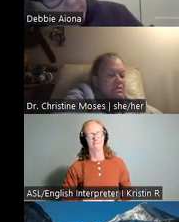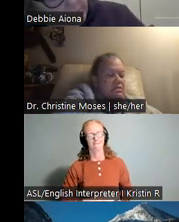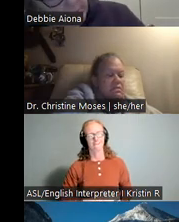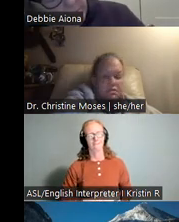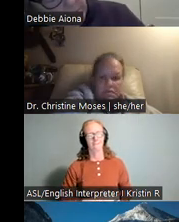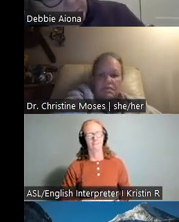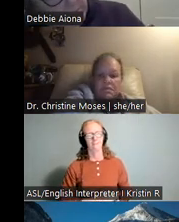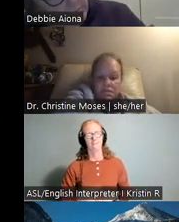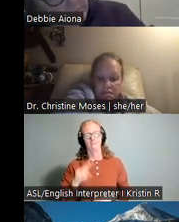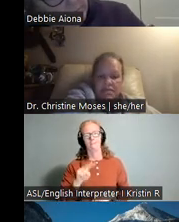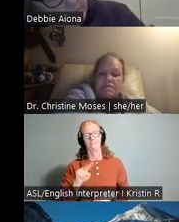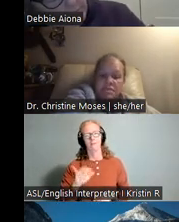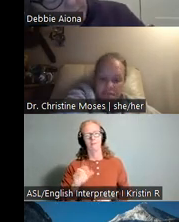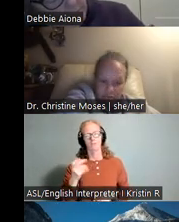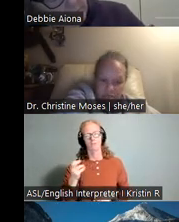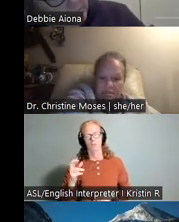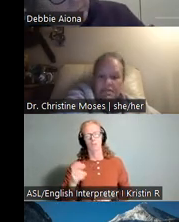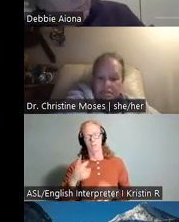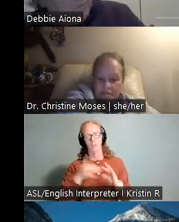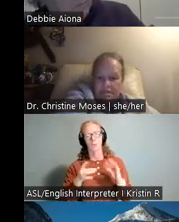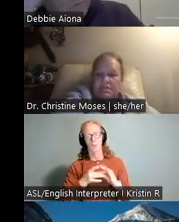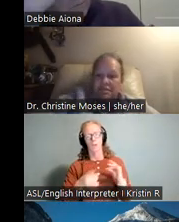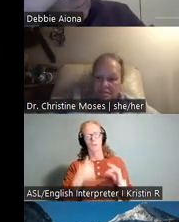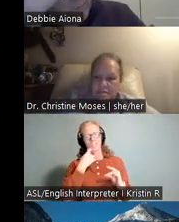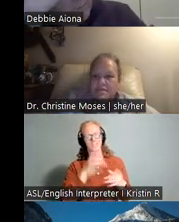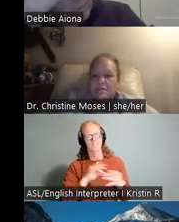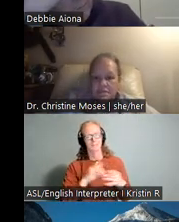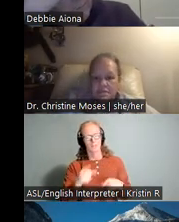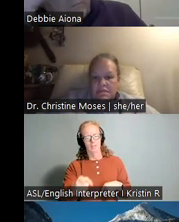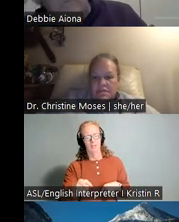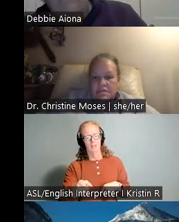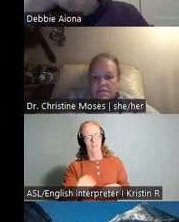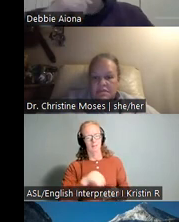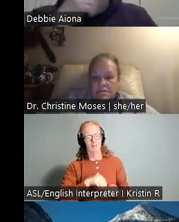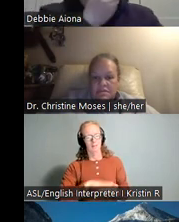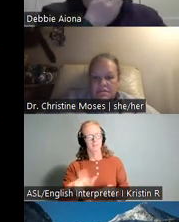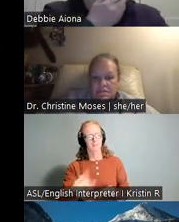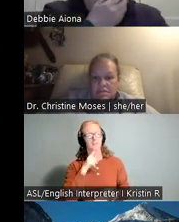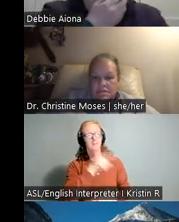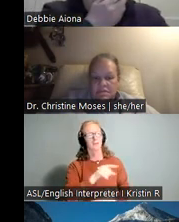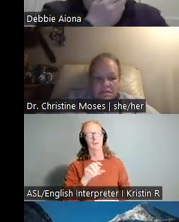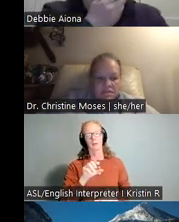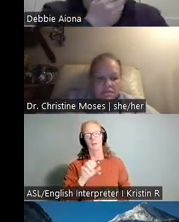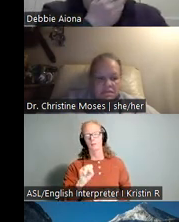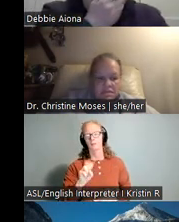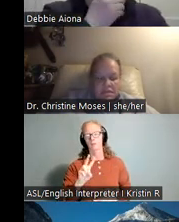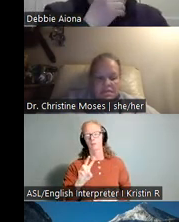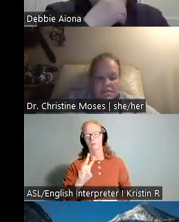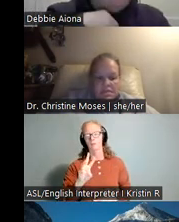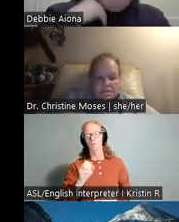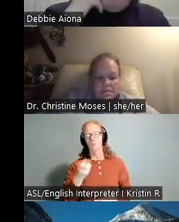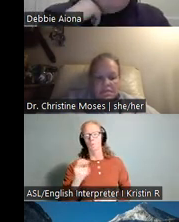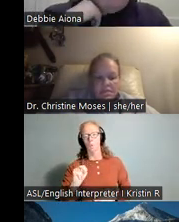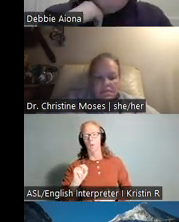the vice chair of the CRC actually has noted the thing I was about to say, which is that the sworn employees terminology refers